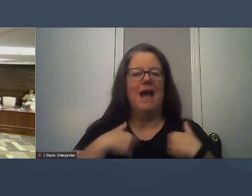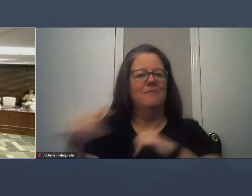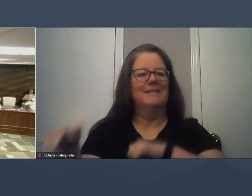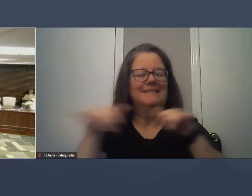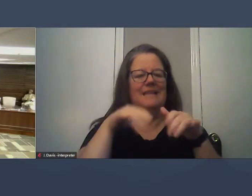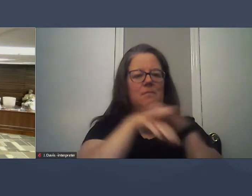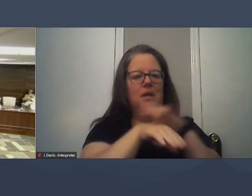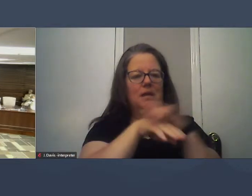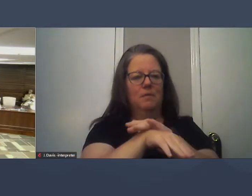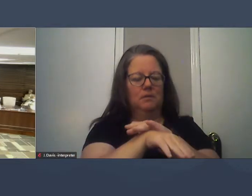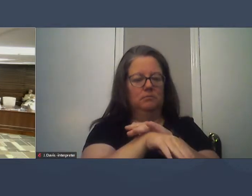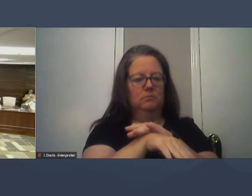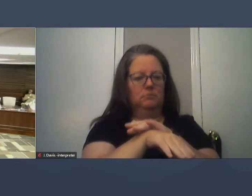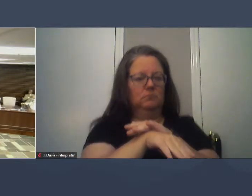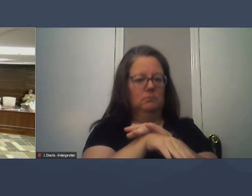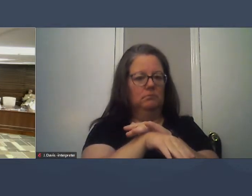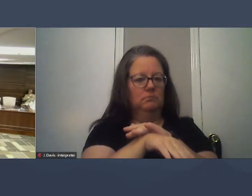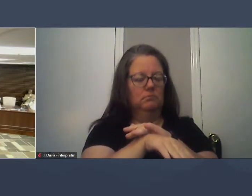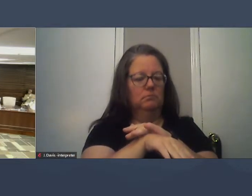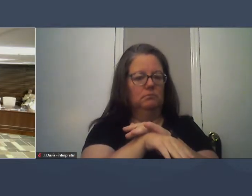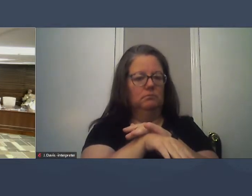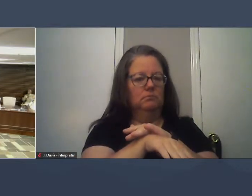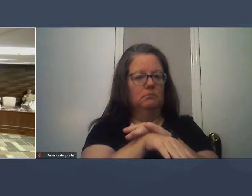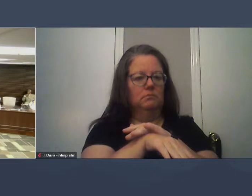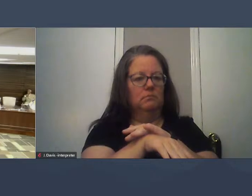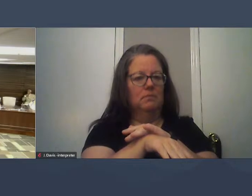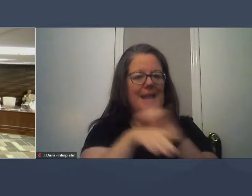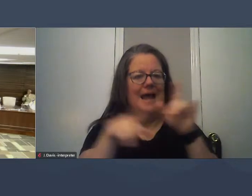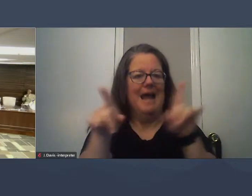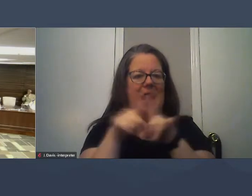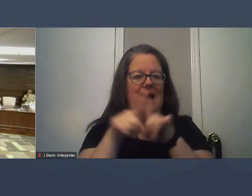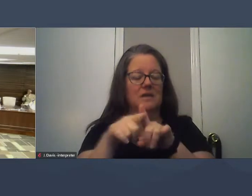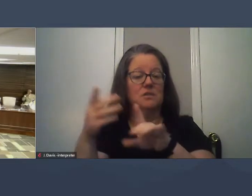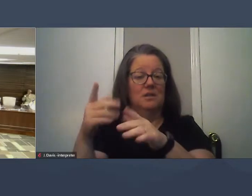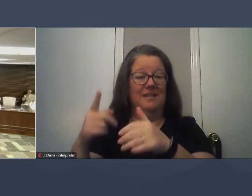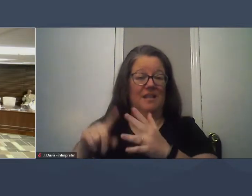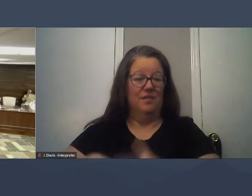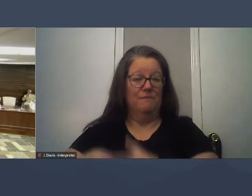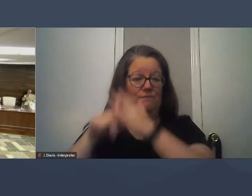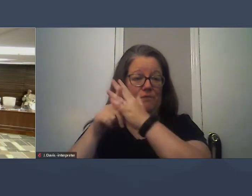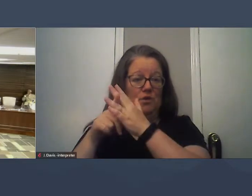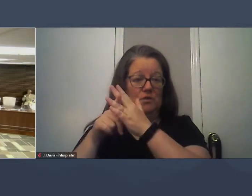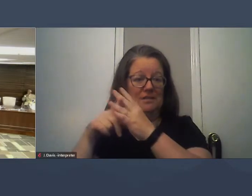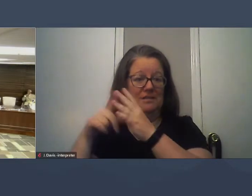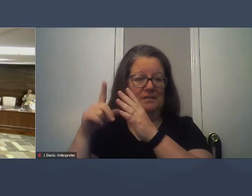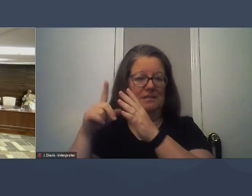and accessibility as they did originally, and those changes